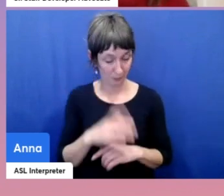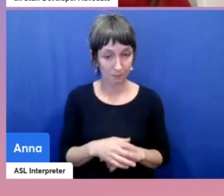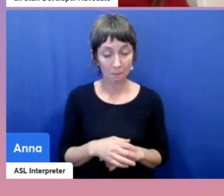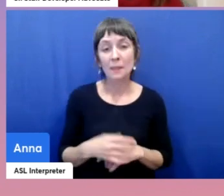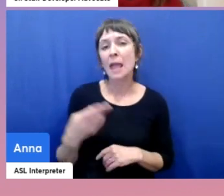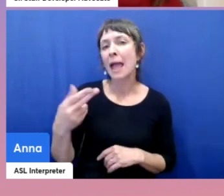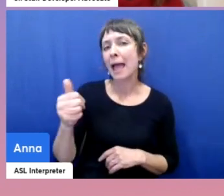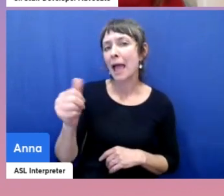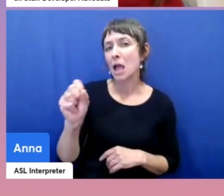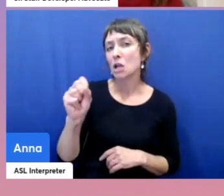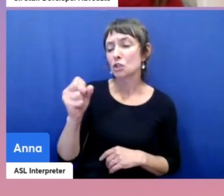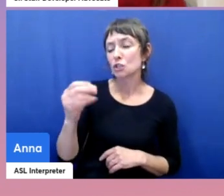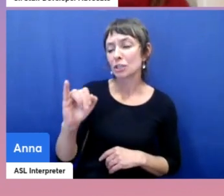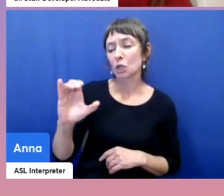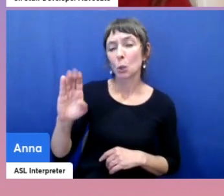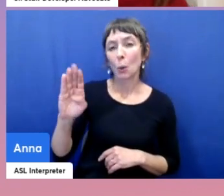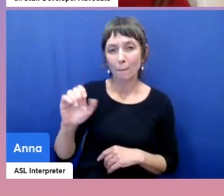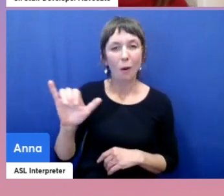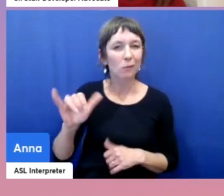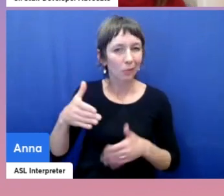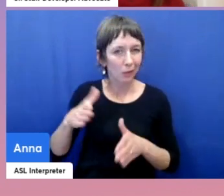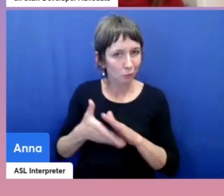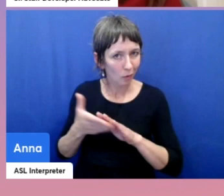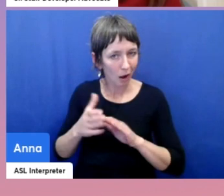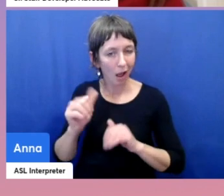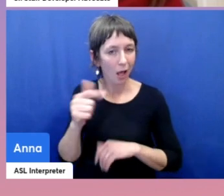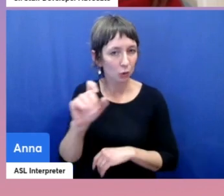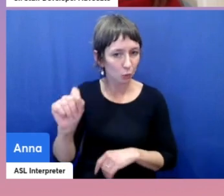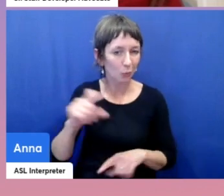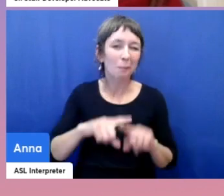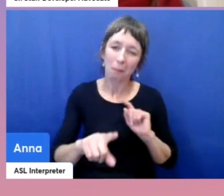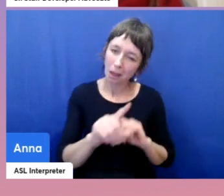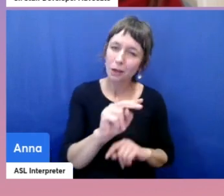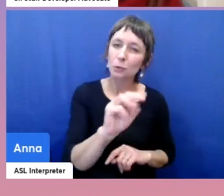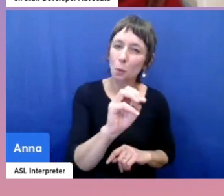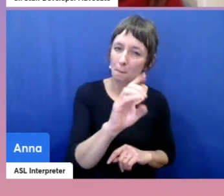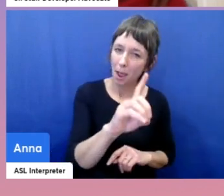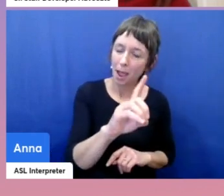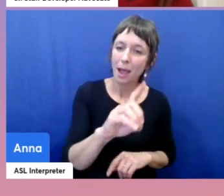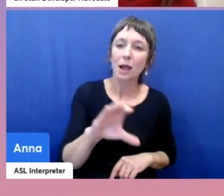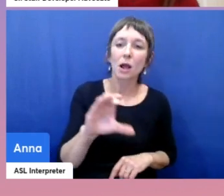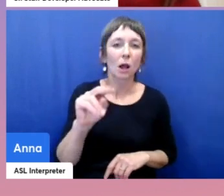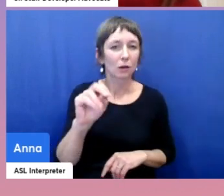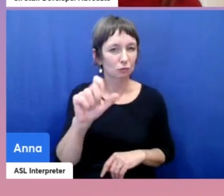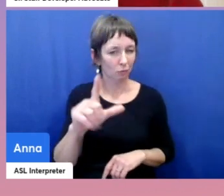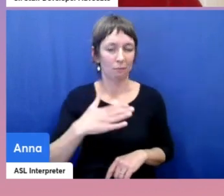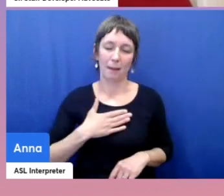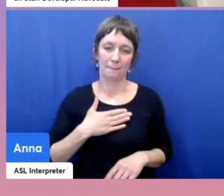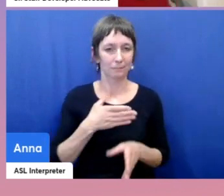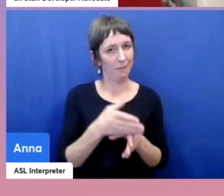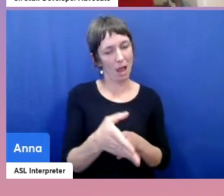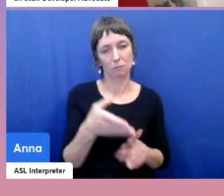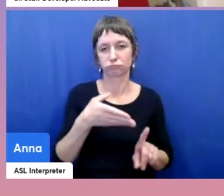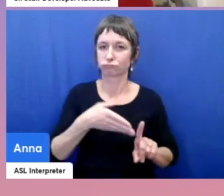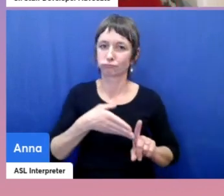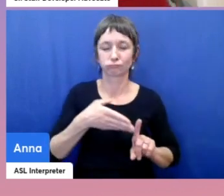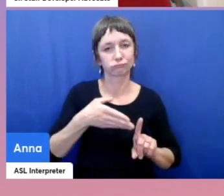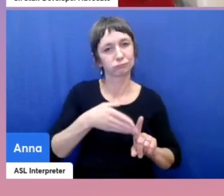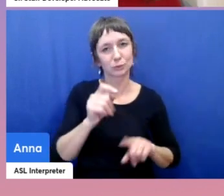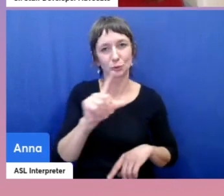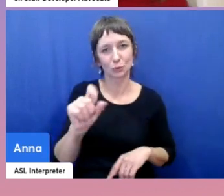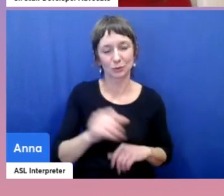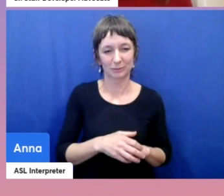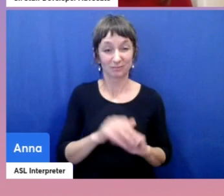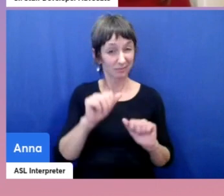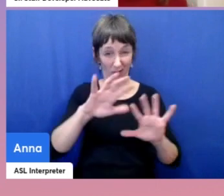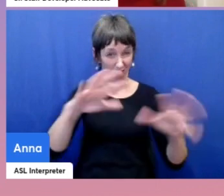run other tools, but Nomad, Vault, Consul were my main go-to tools when I use HashiQube. Now, all of this goodness runs